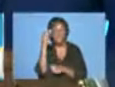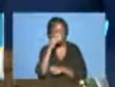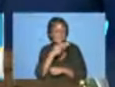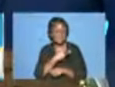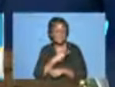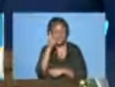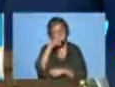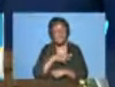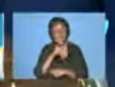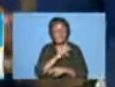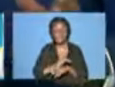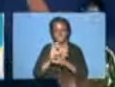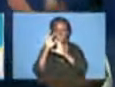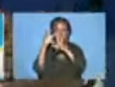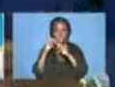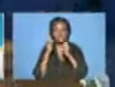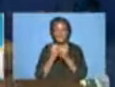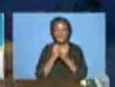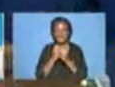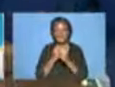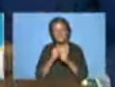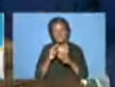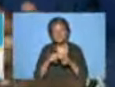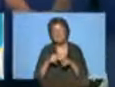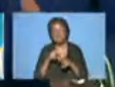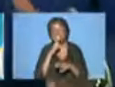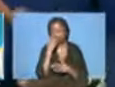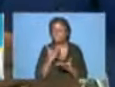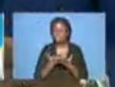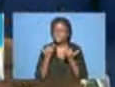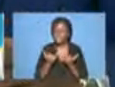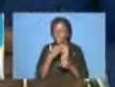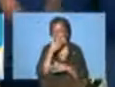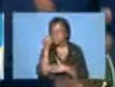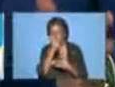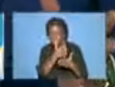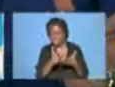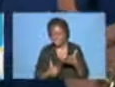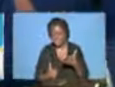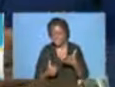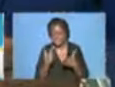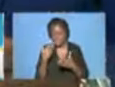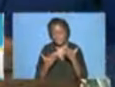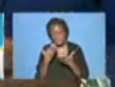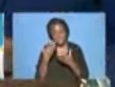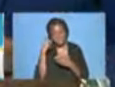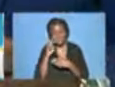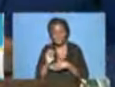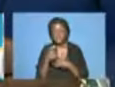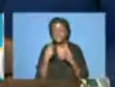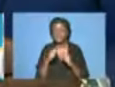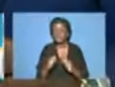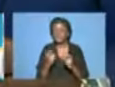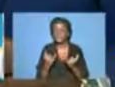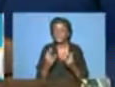Men's national basketball team sitting really good right now. They have their best roster in probably forever as they try to attempt now